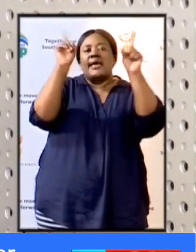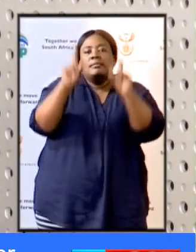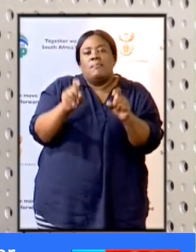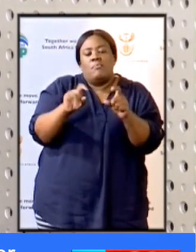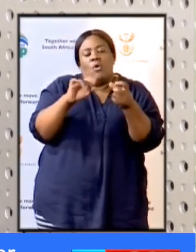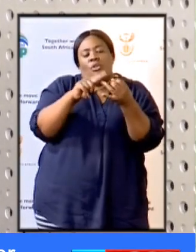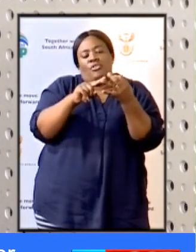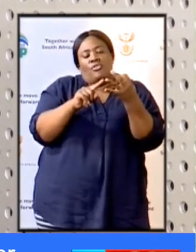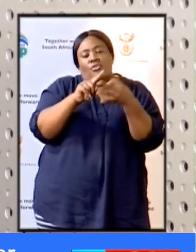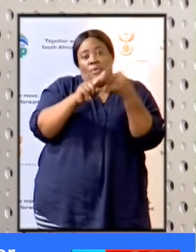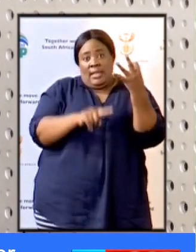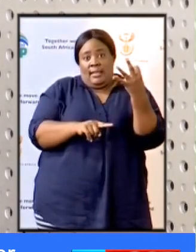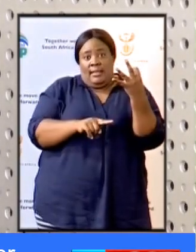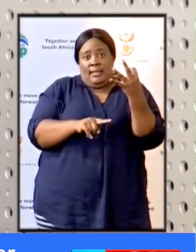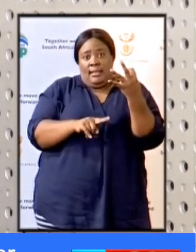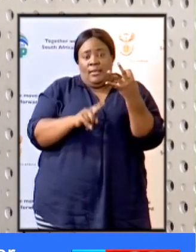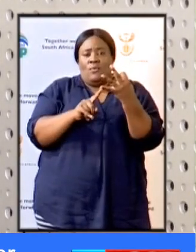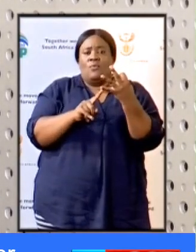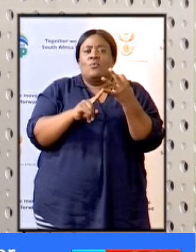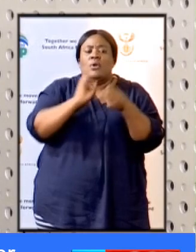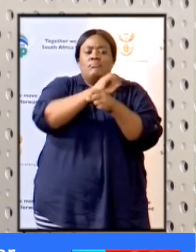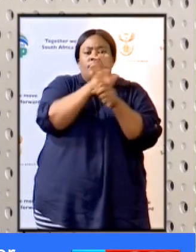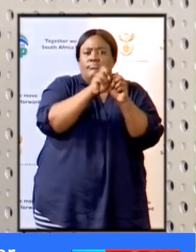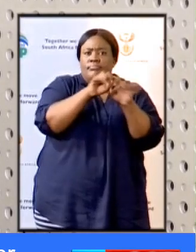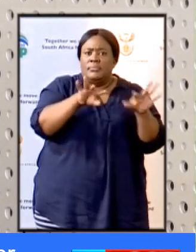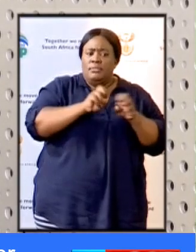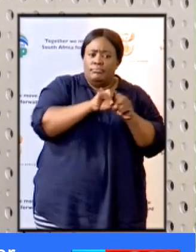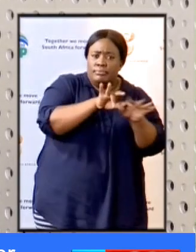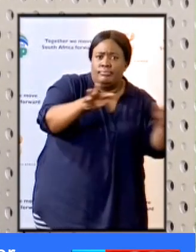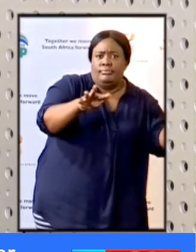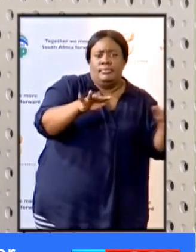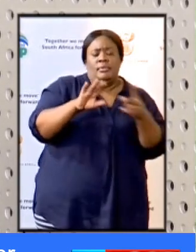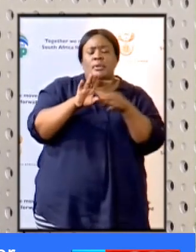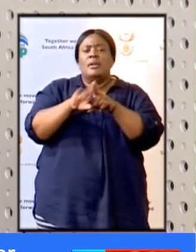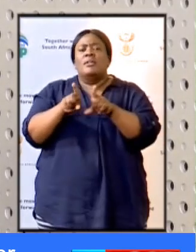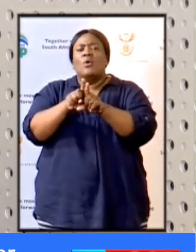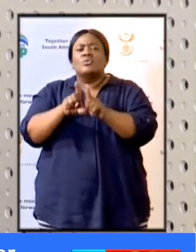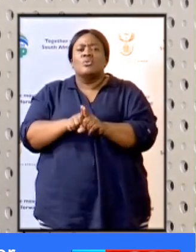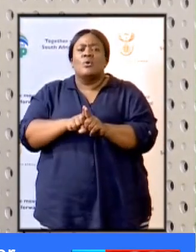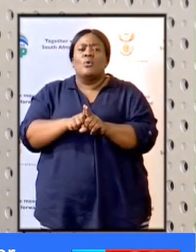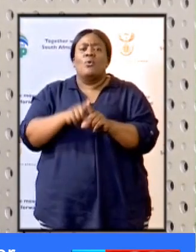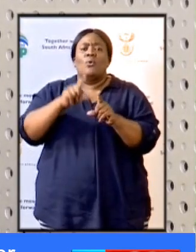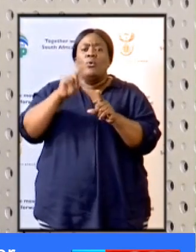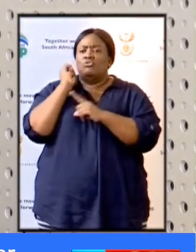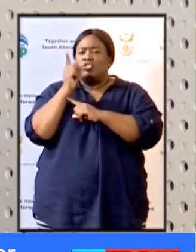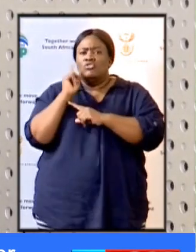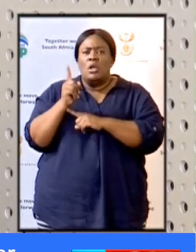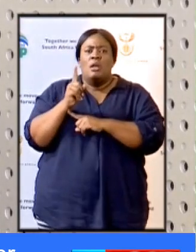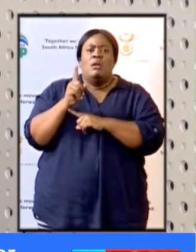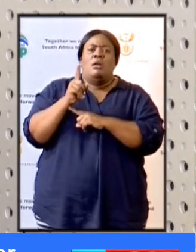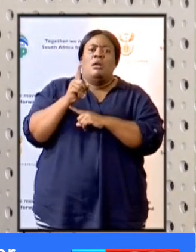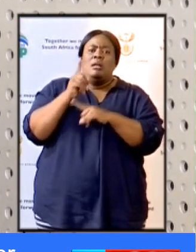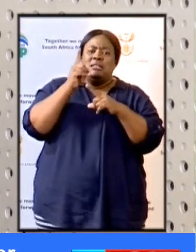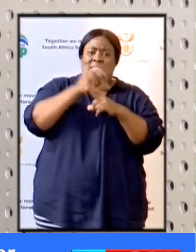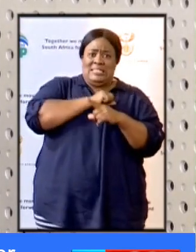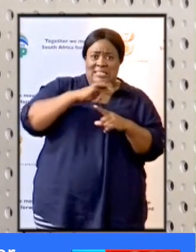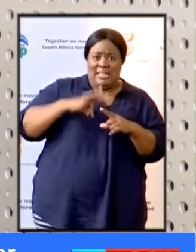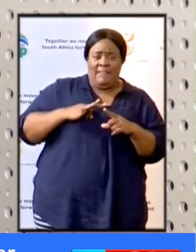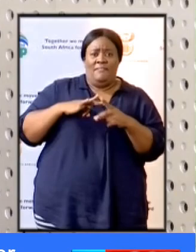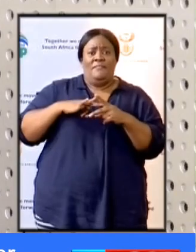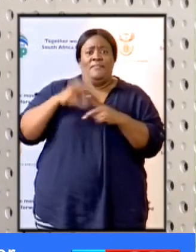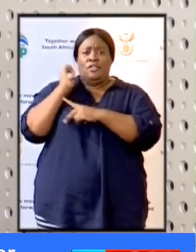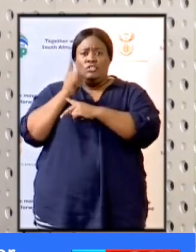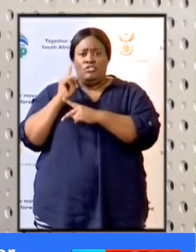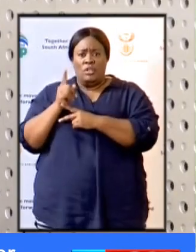the virus, not endangering the lives of our educators, learners, and workers, but also